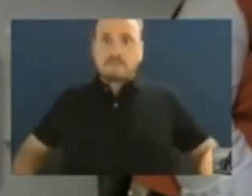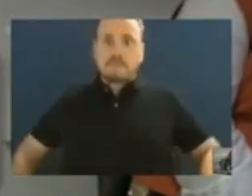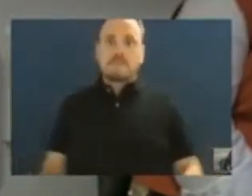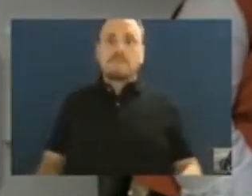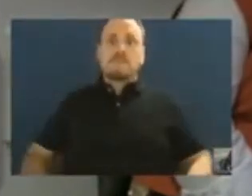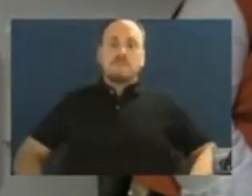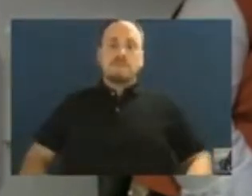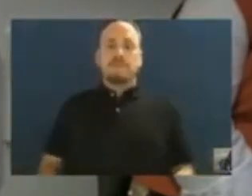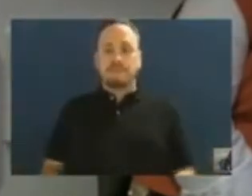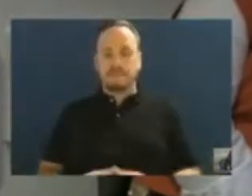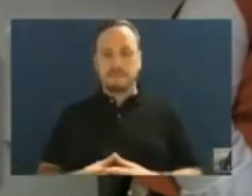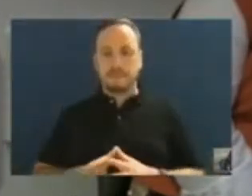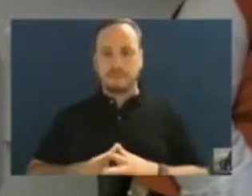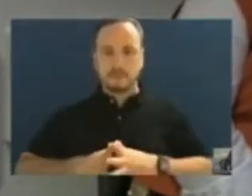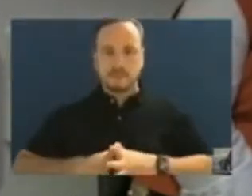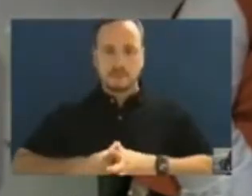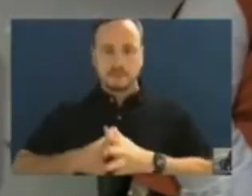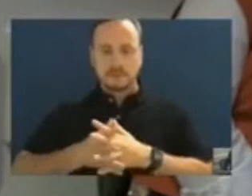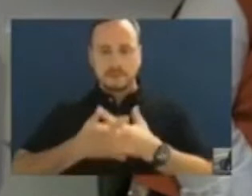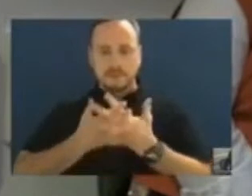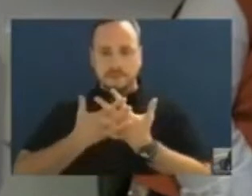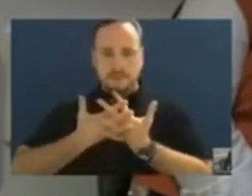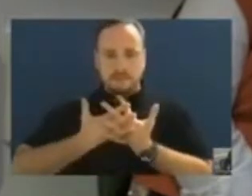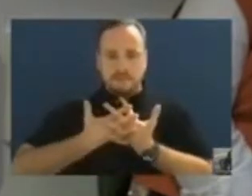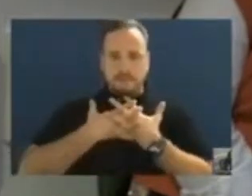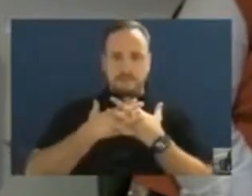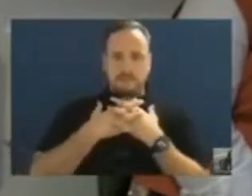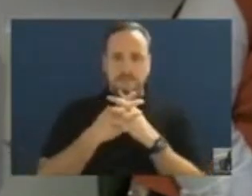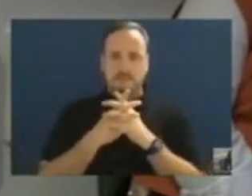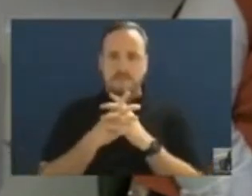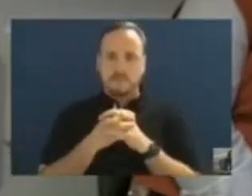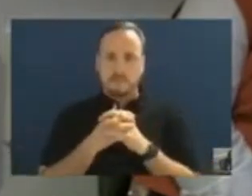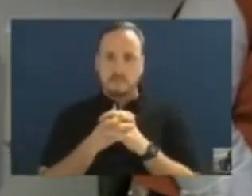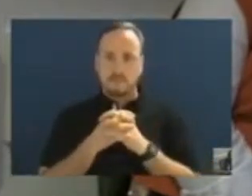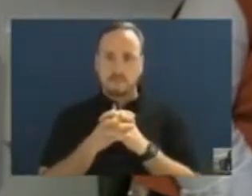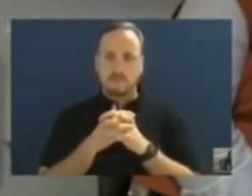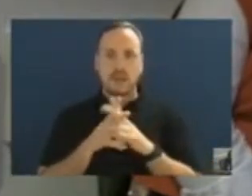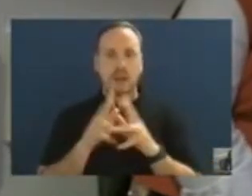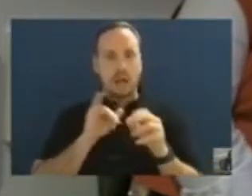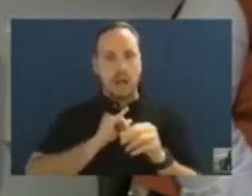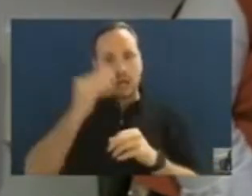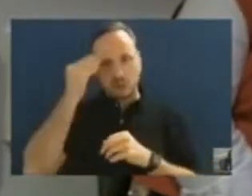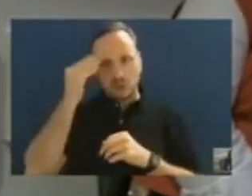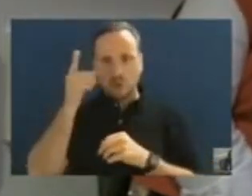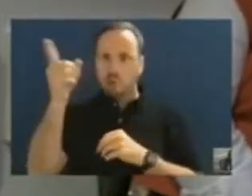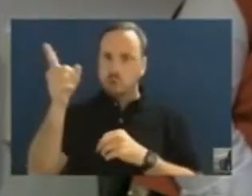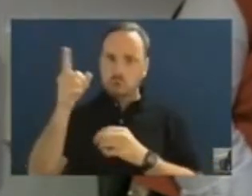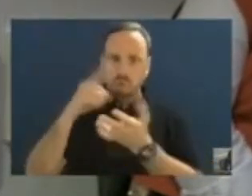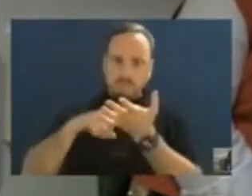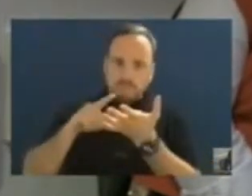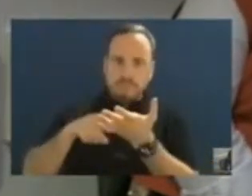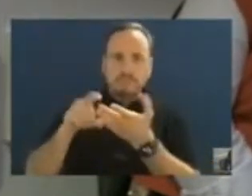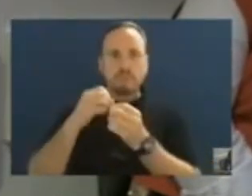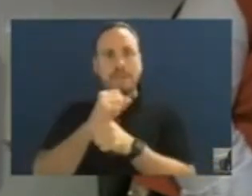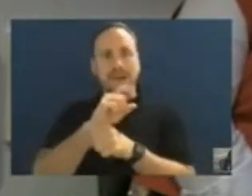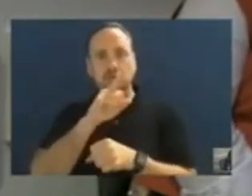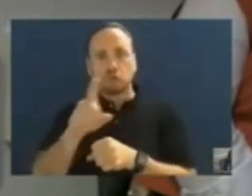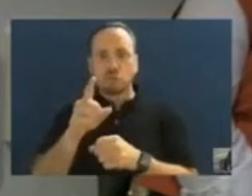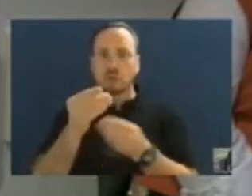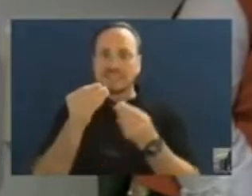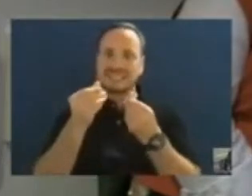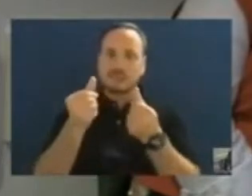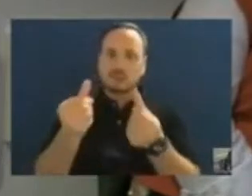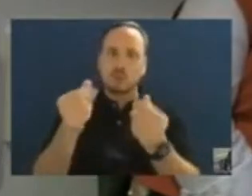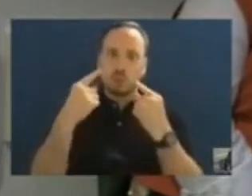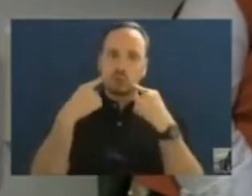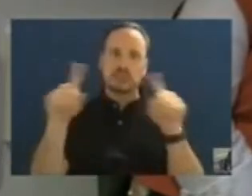successful delivery of the program when we move from Plan C into Plan B.